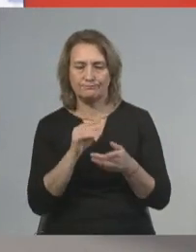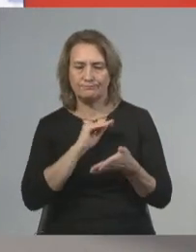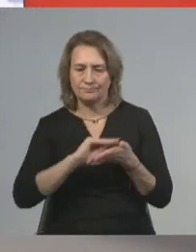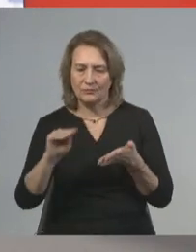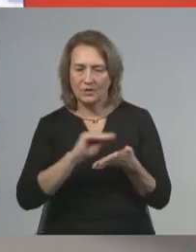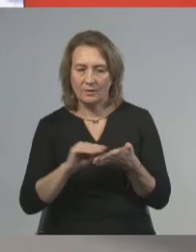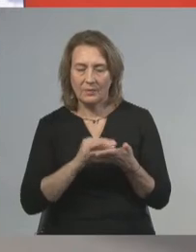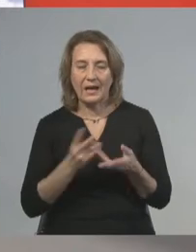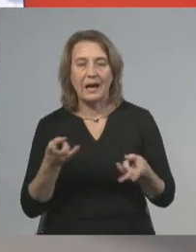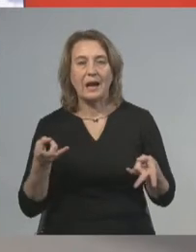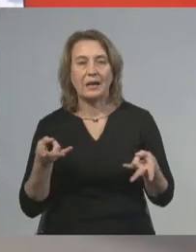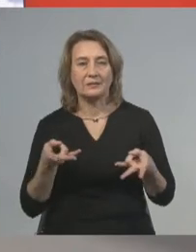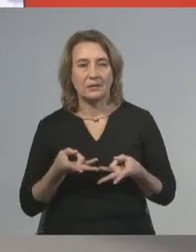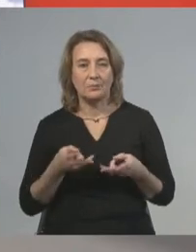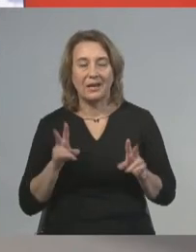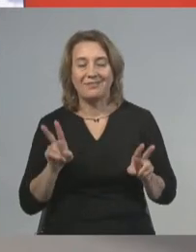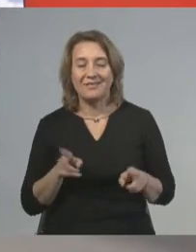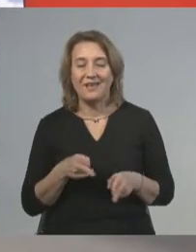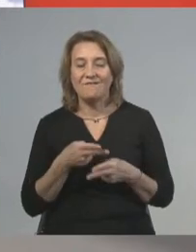after